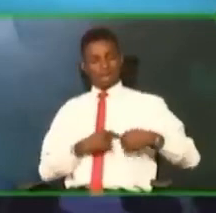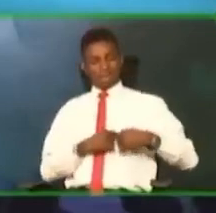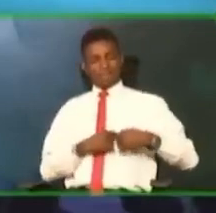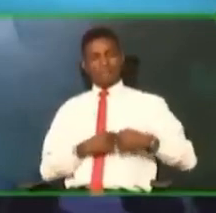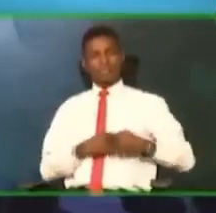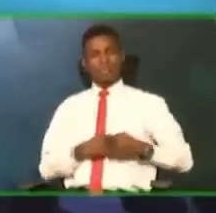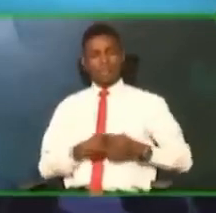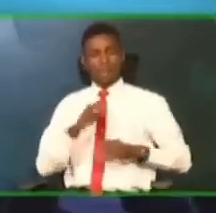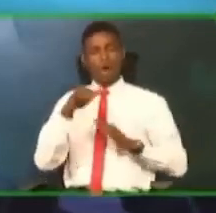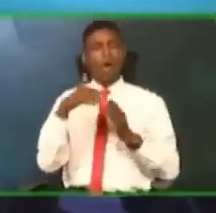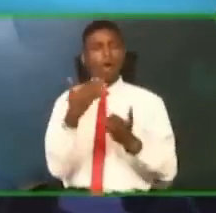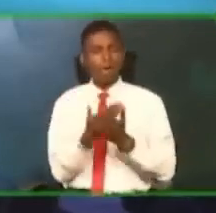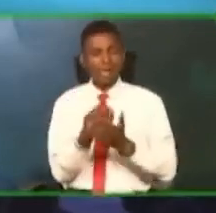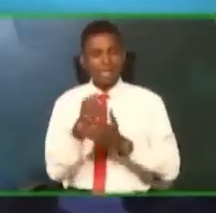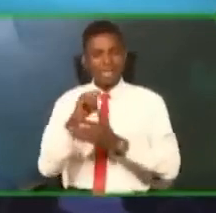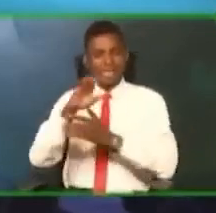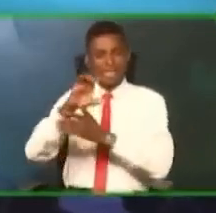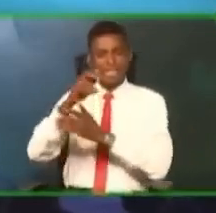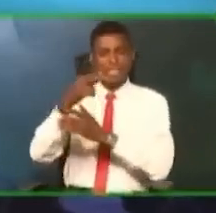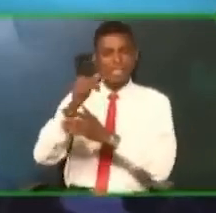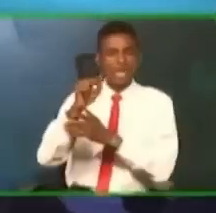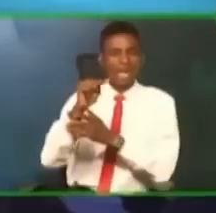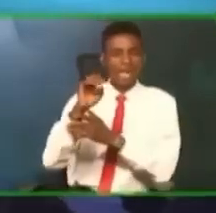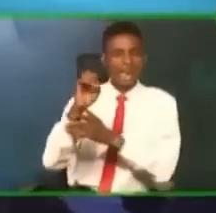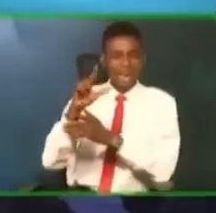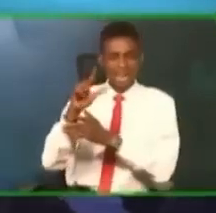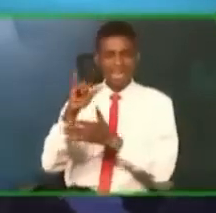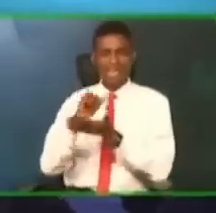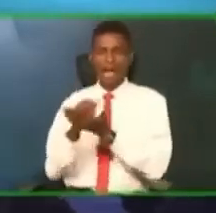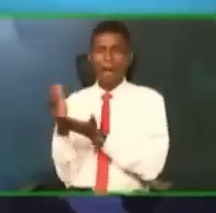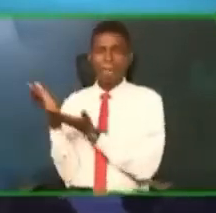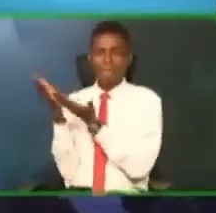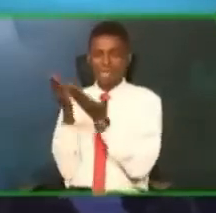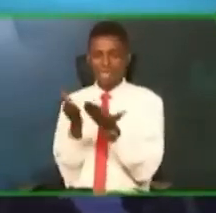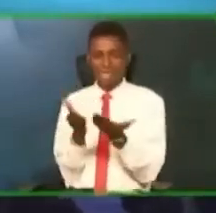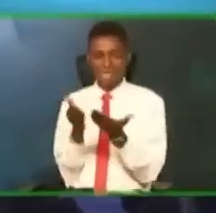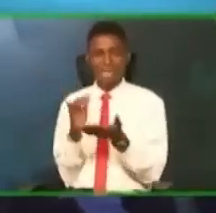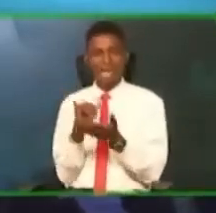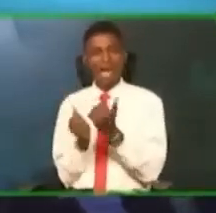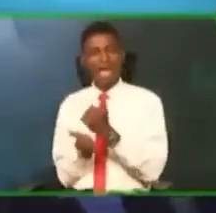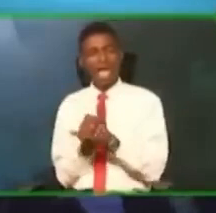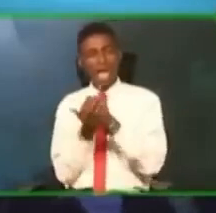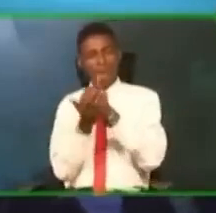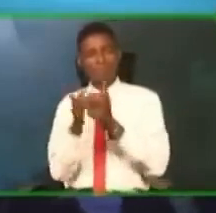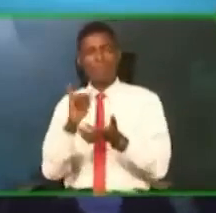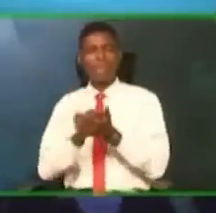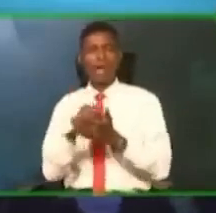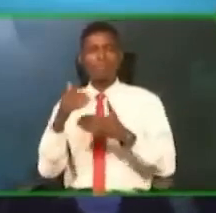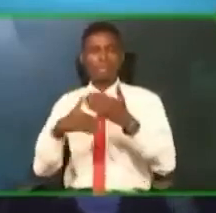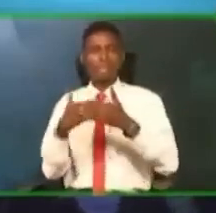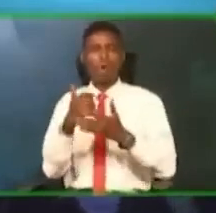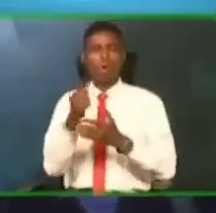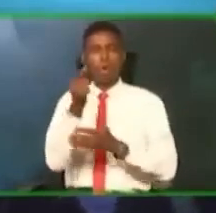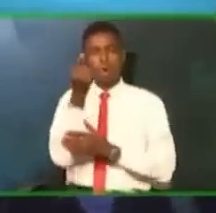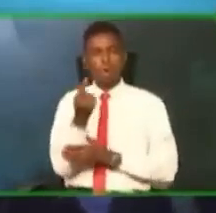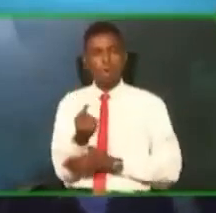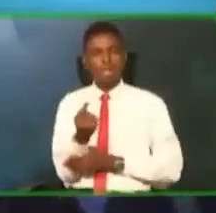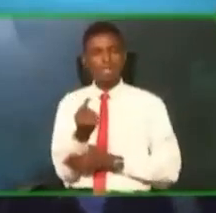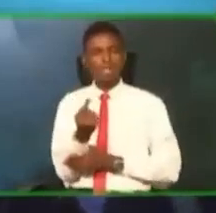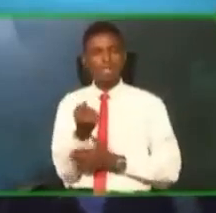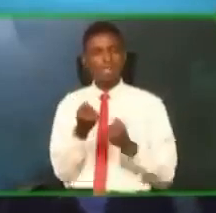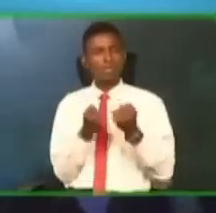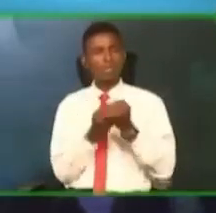the channels that midwife that process are only enhanced by the health of your mind.